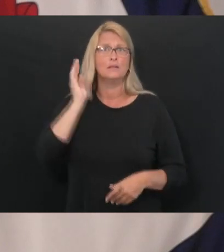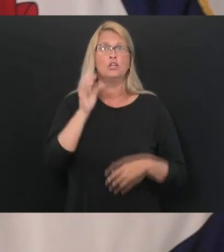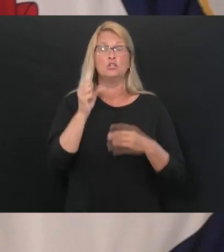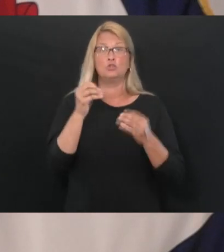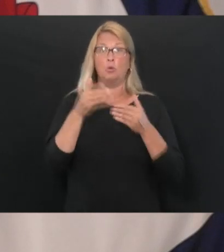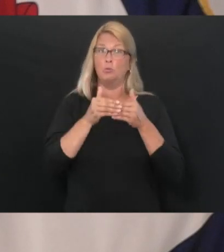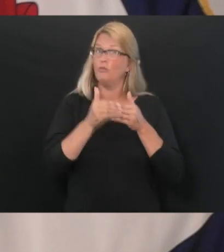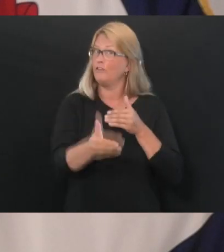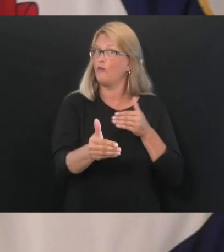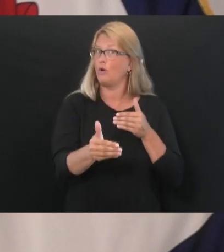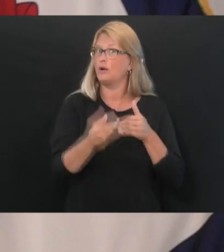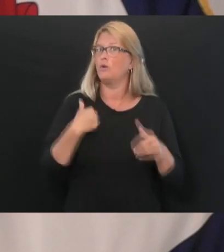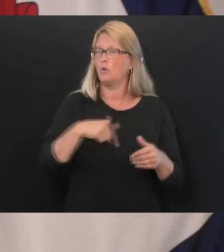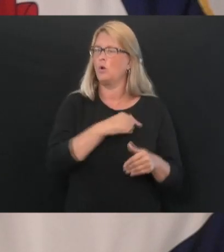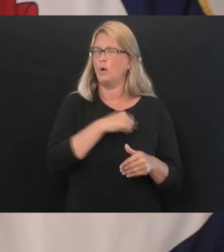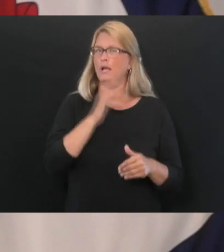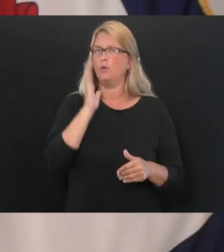forward,